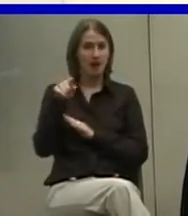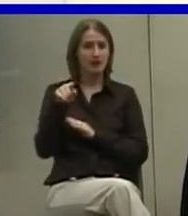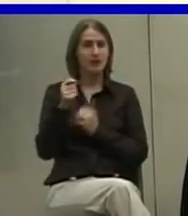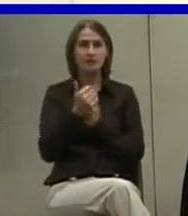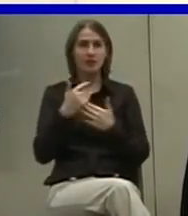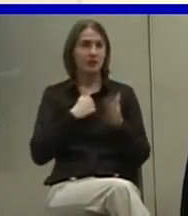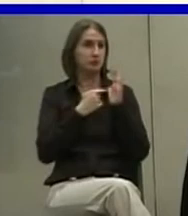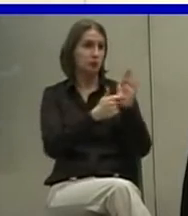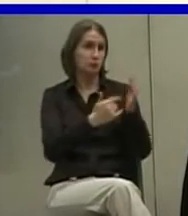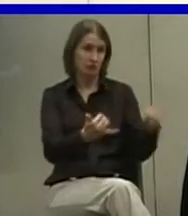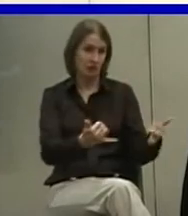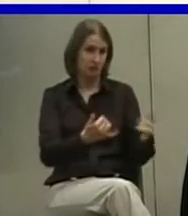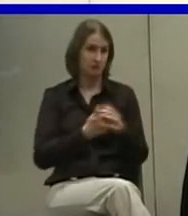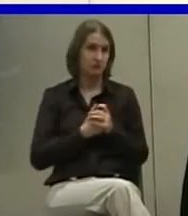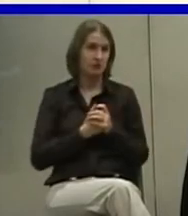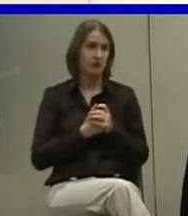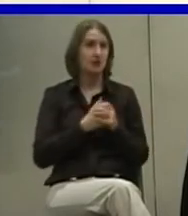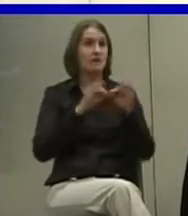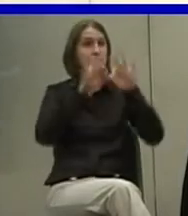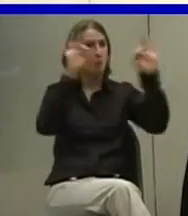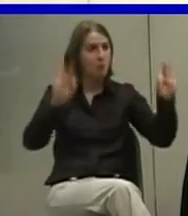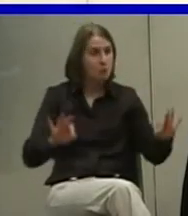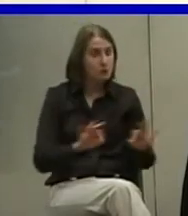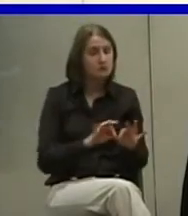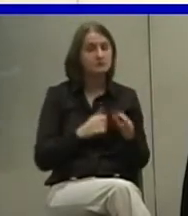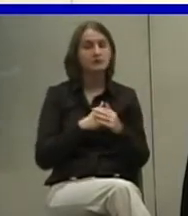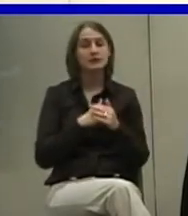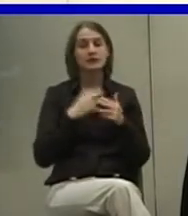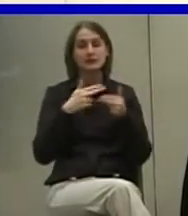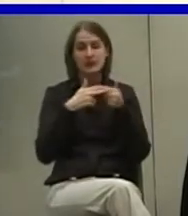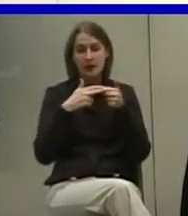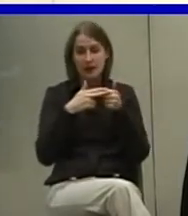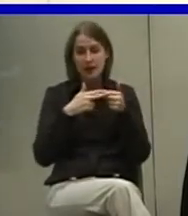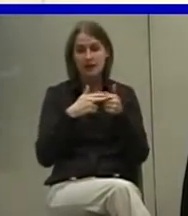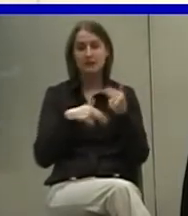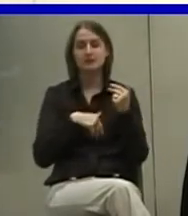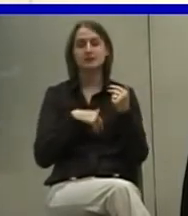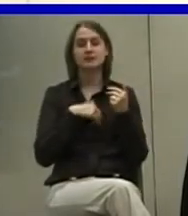I'm showing you. So forms, slides,